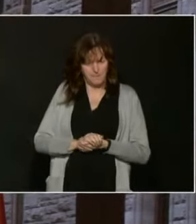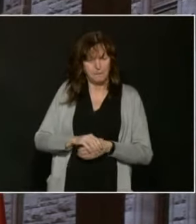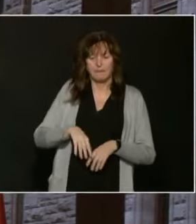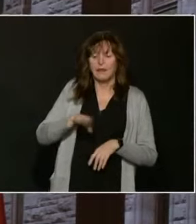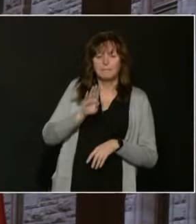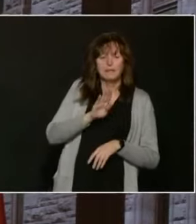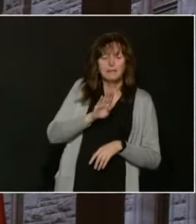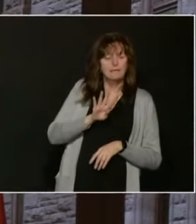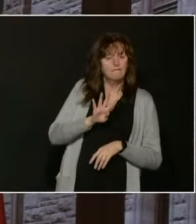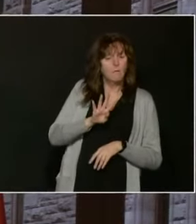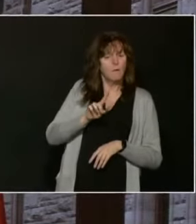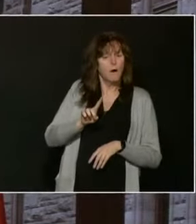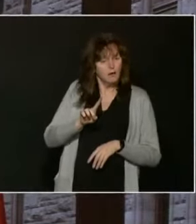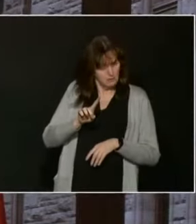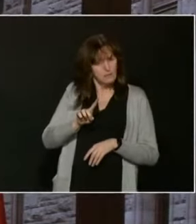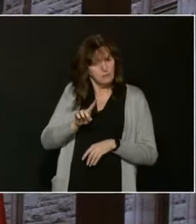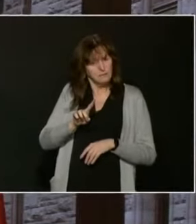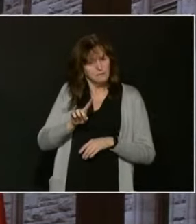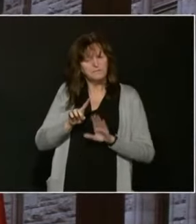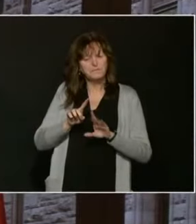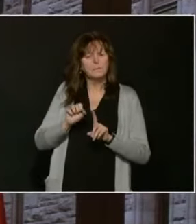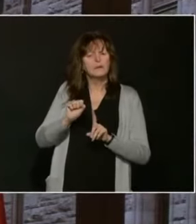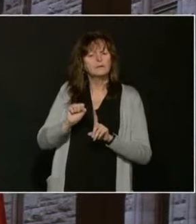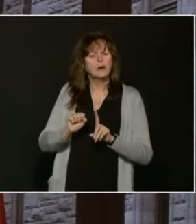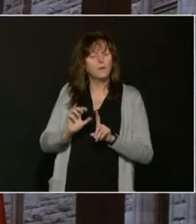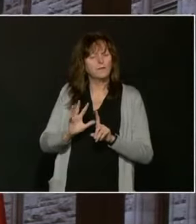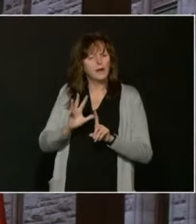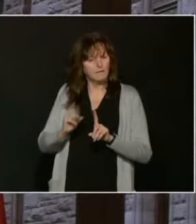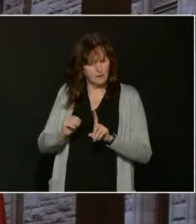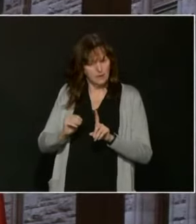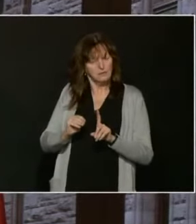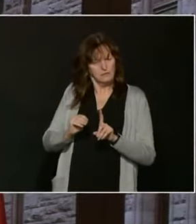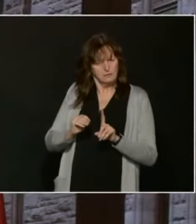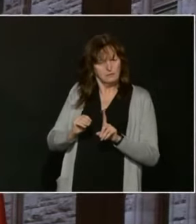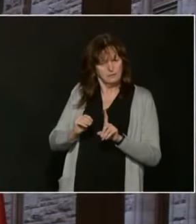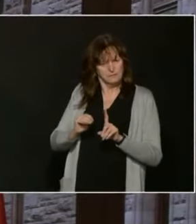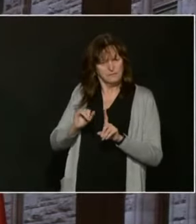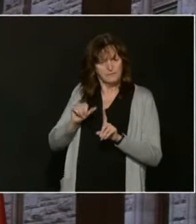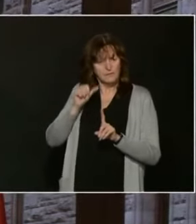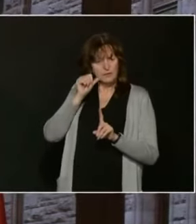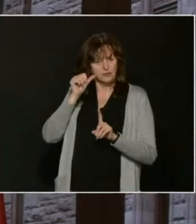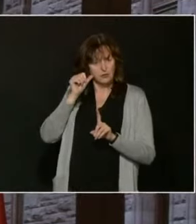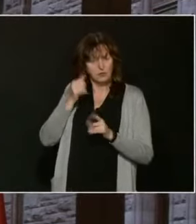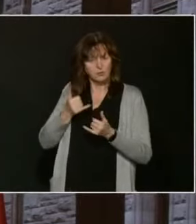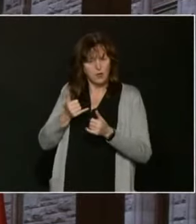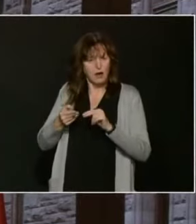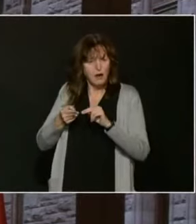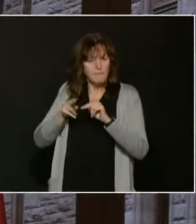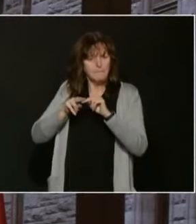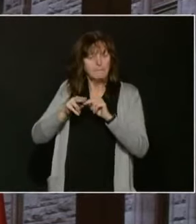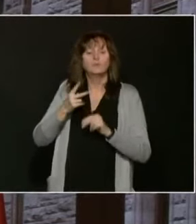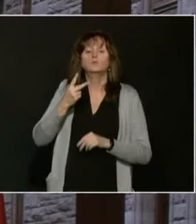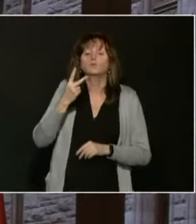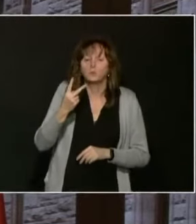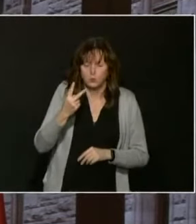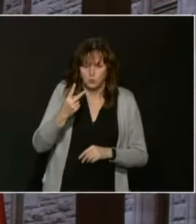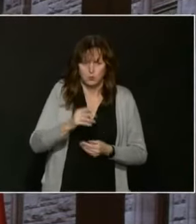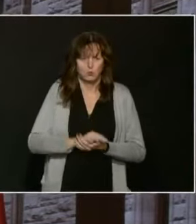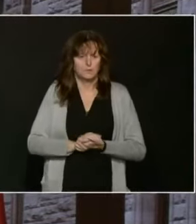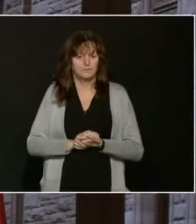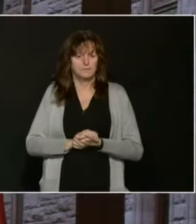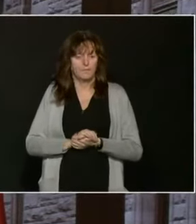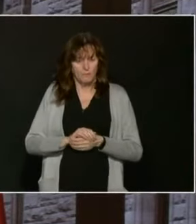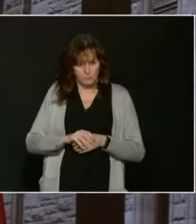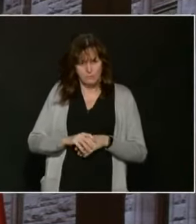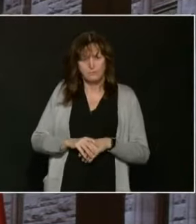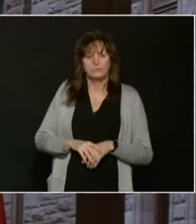B1.351, or the South African variant. That was up 2 from yesterday. And 28 are the P1, or